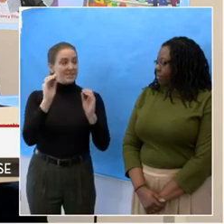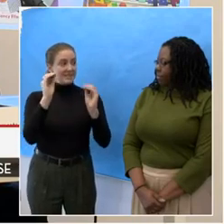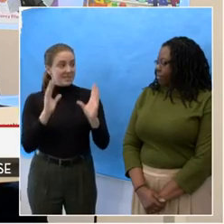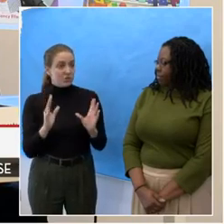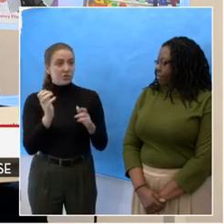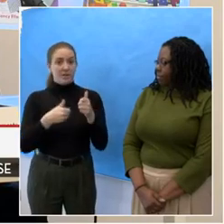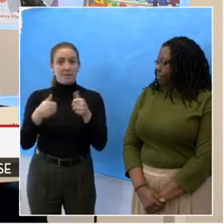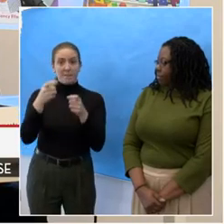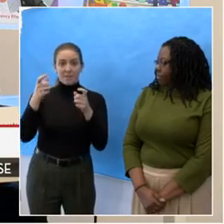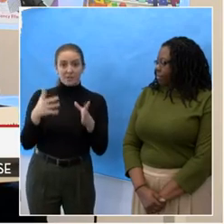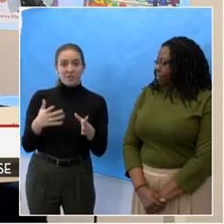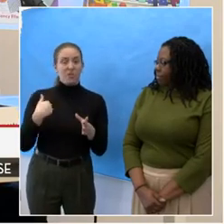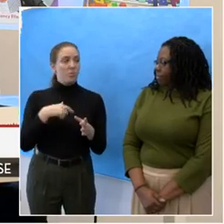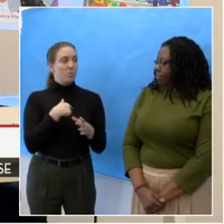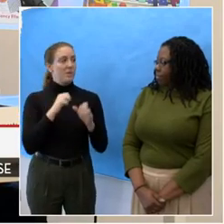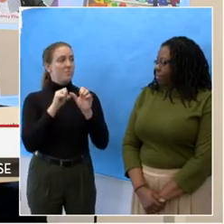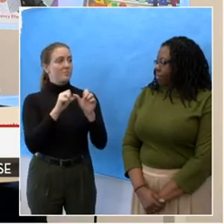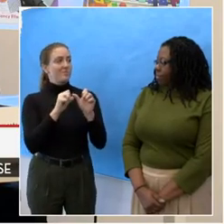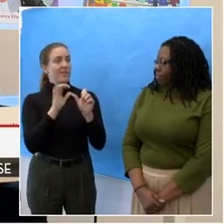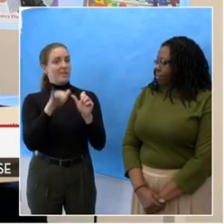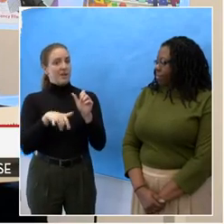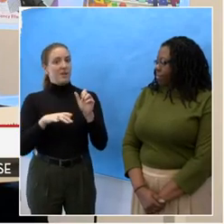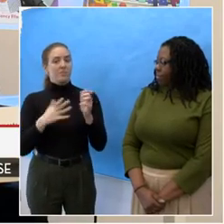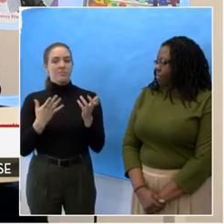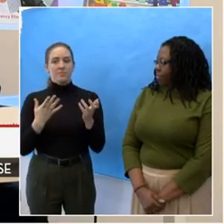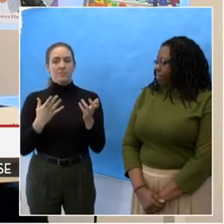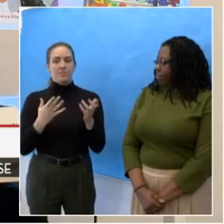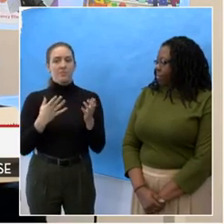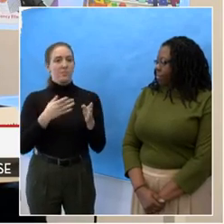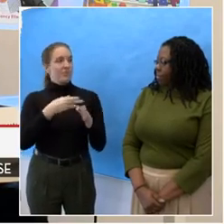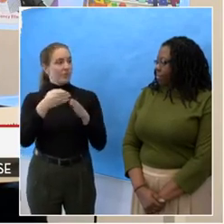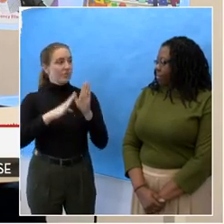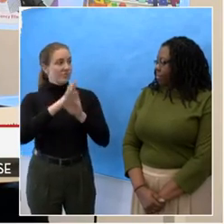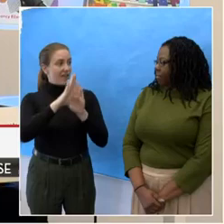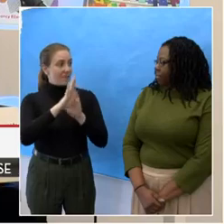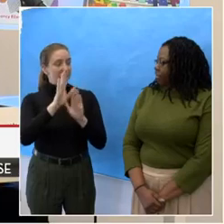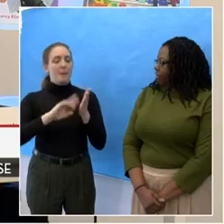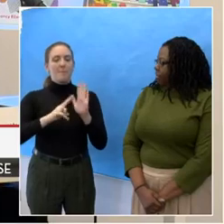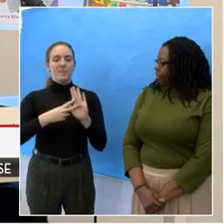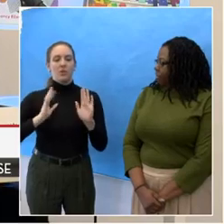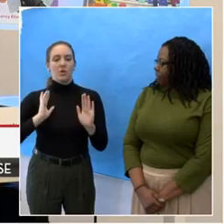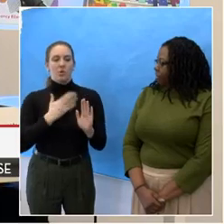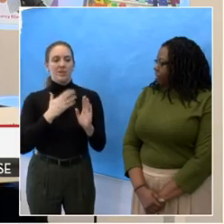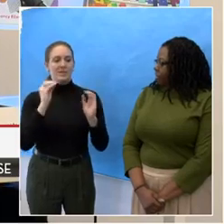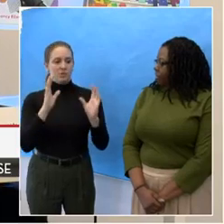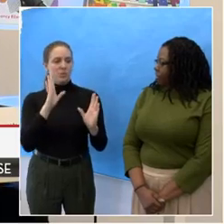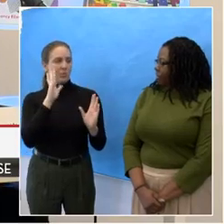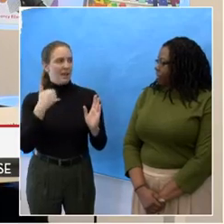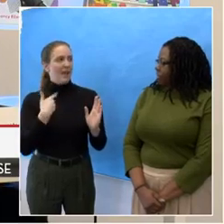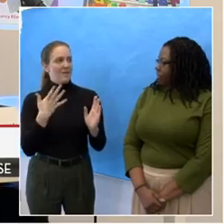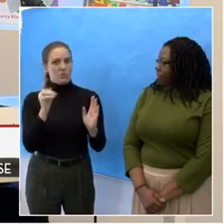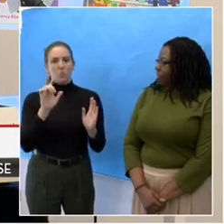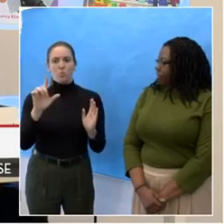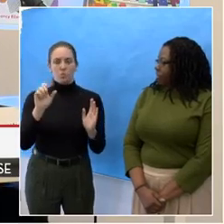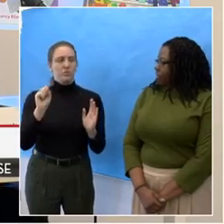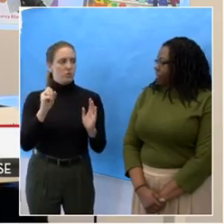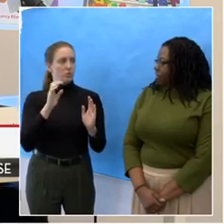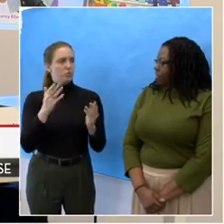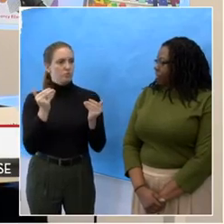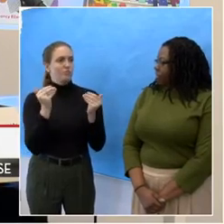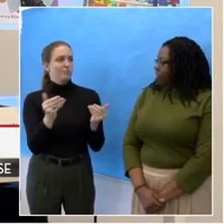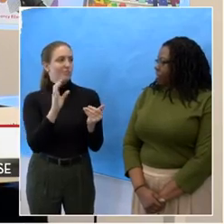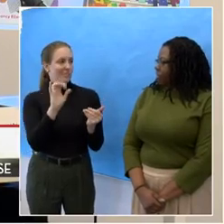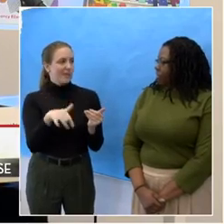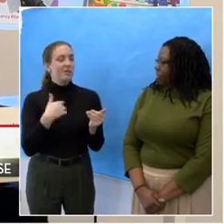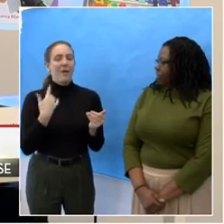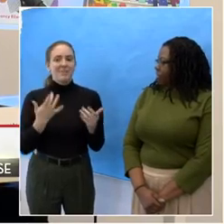we're investing in that ongoing professional development, our teachers are going to have the tools to enable that effective instruction. So I'm excited about